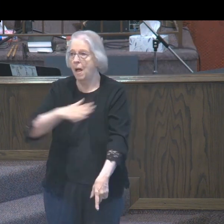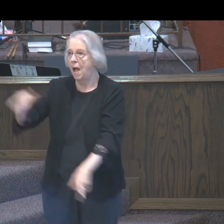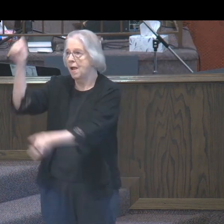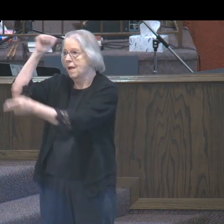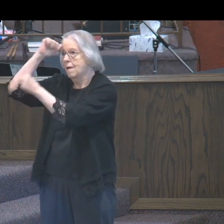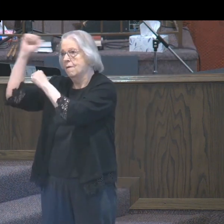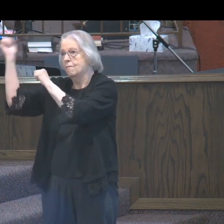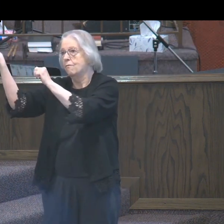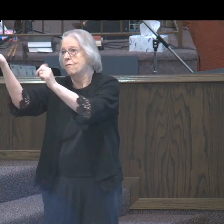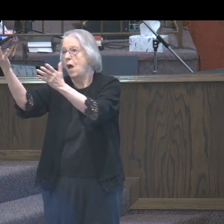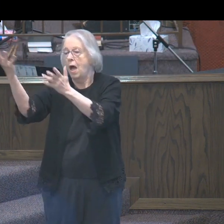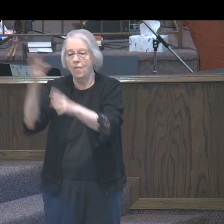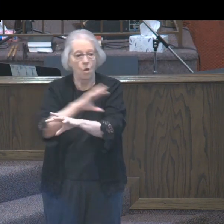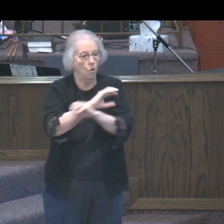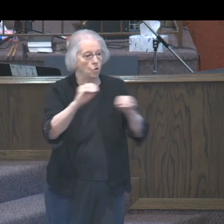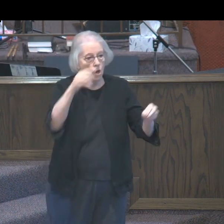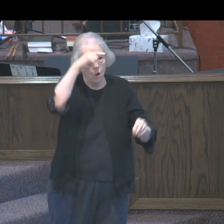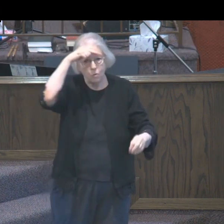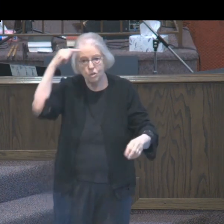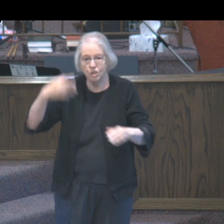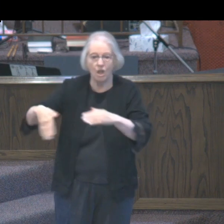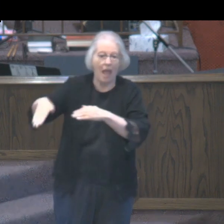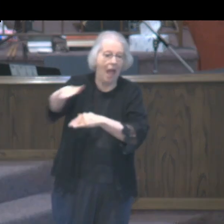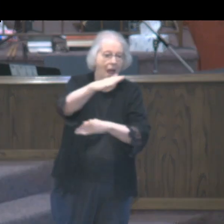no shadow of turning with thee.